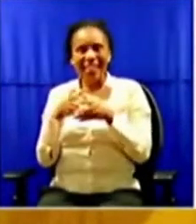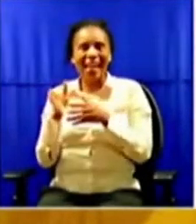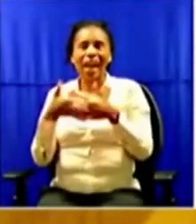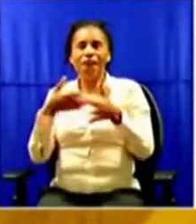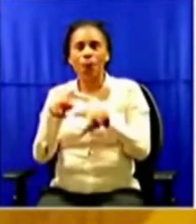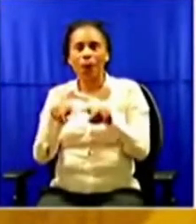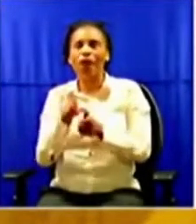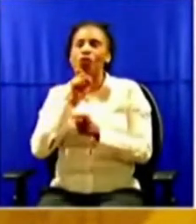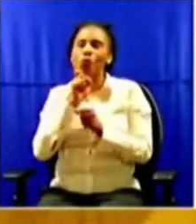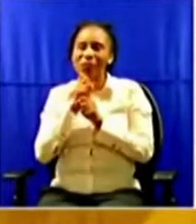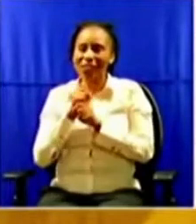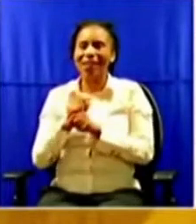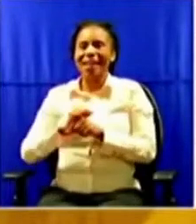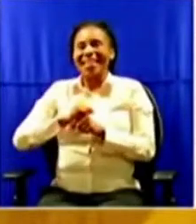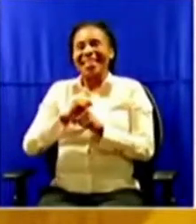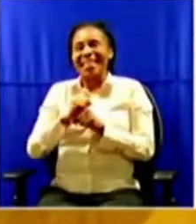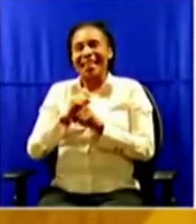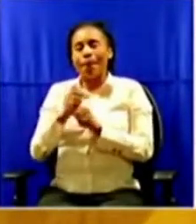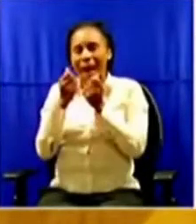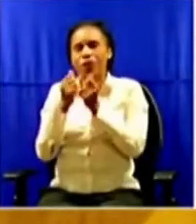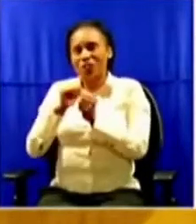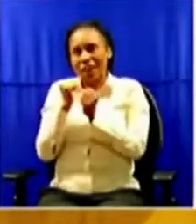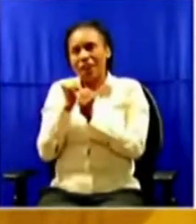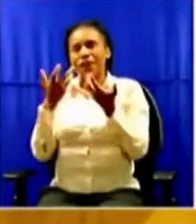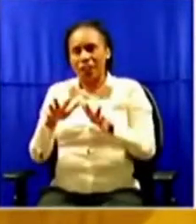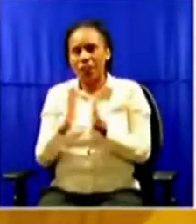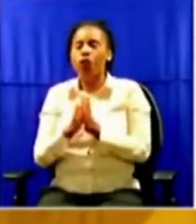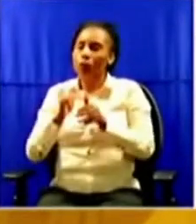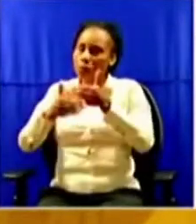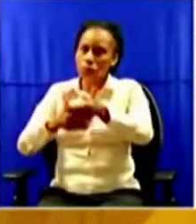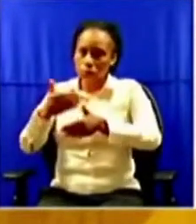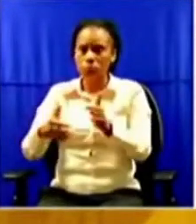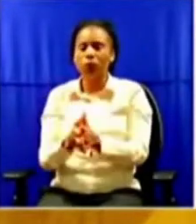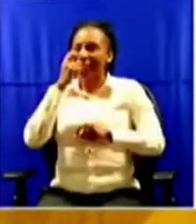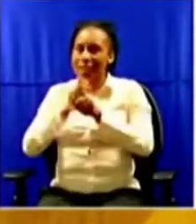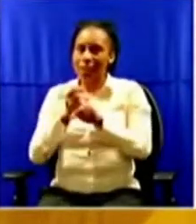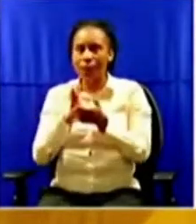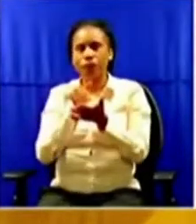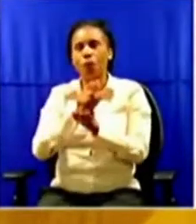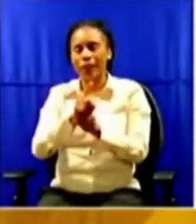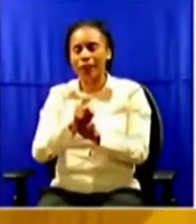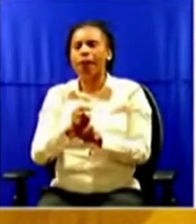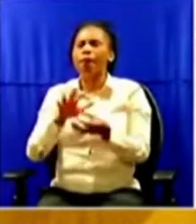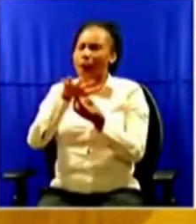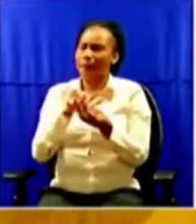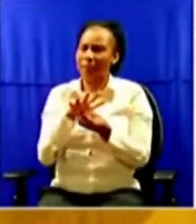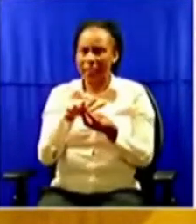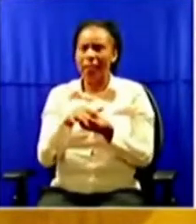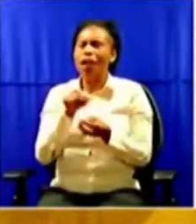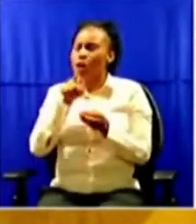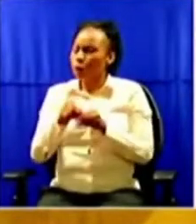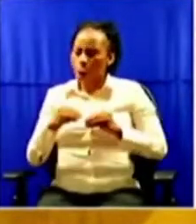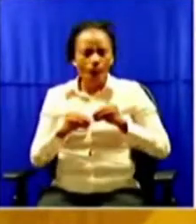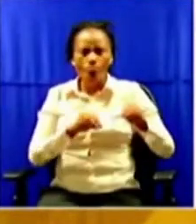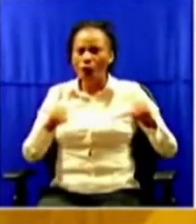to carry on paying the bills. You've leaned on friends and family to keep the doors open. You've moved heaven and earth to save every job you